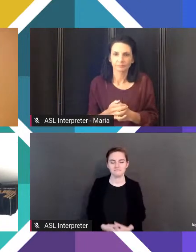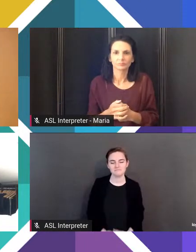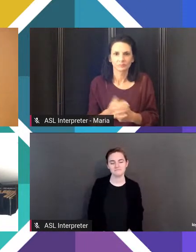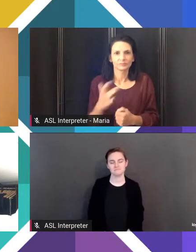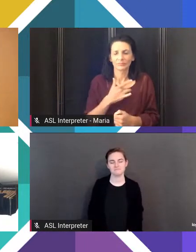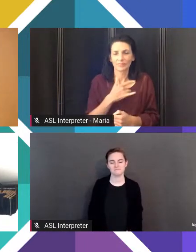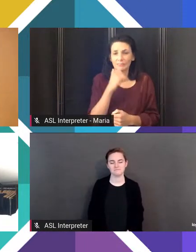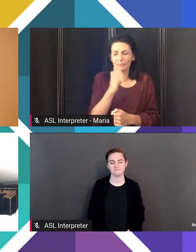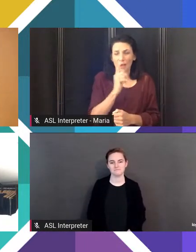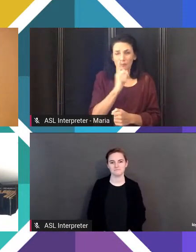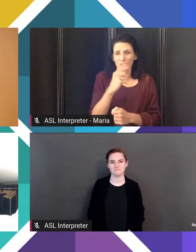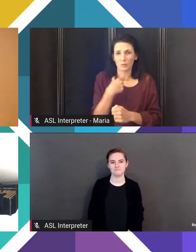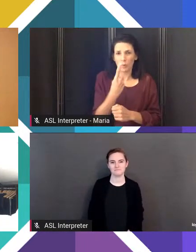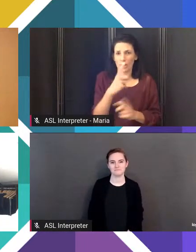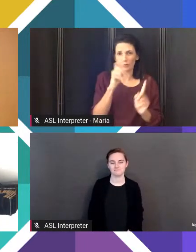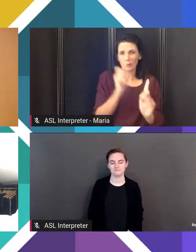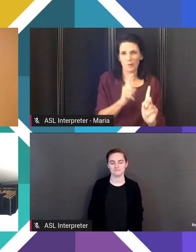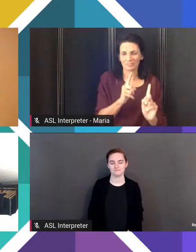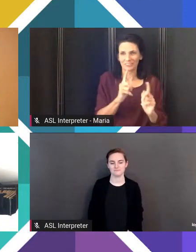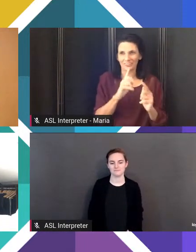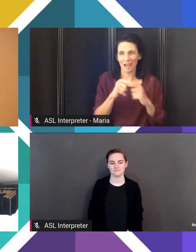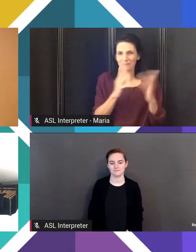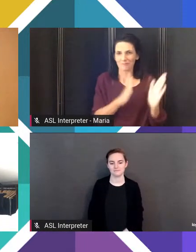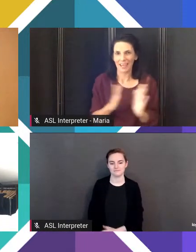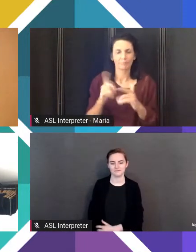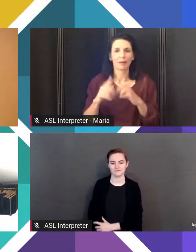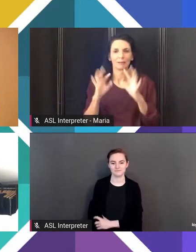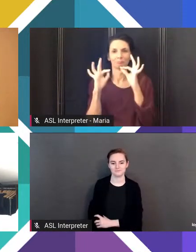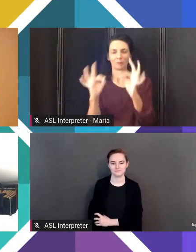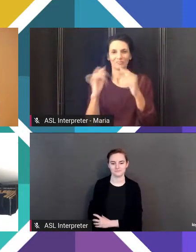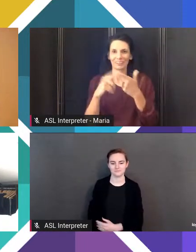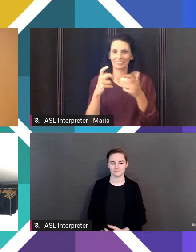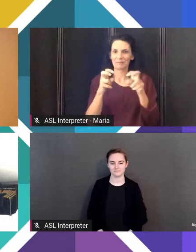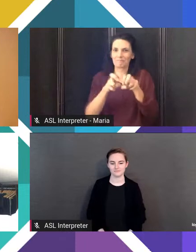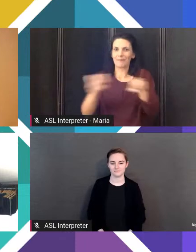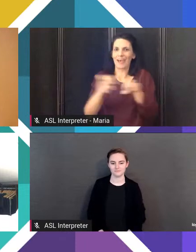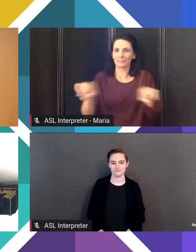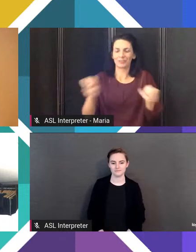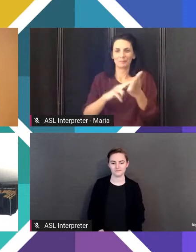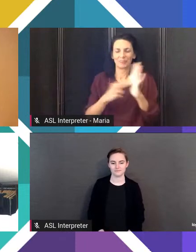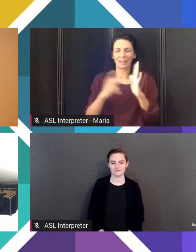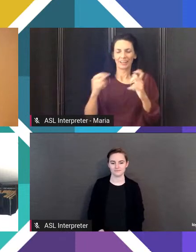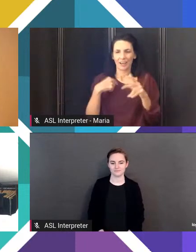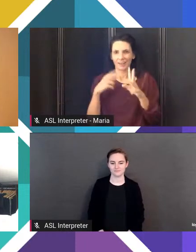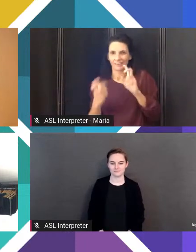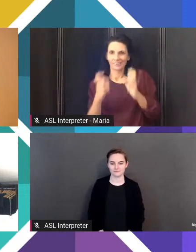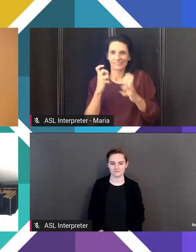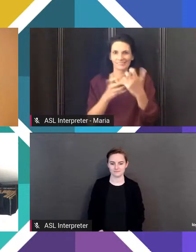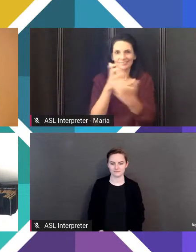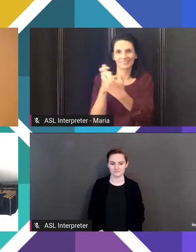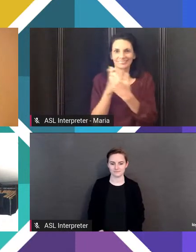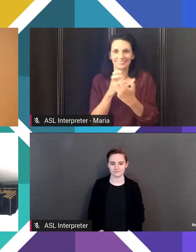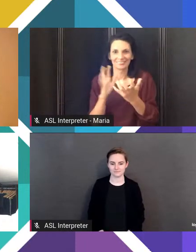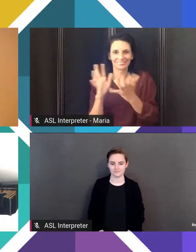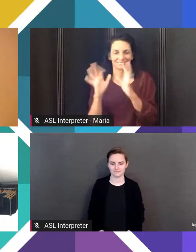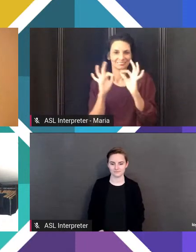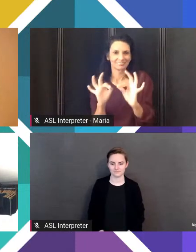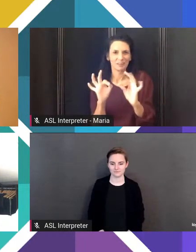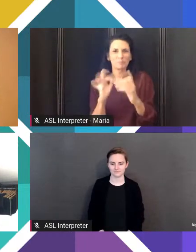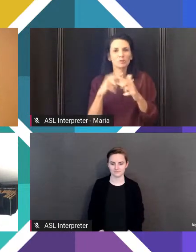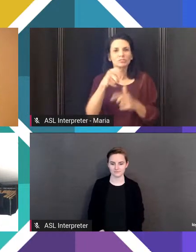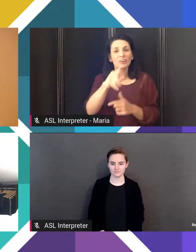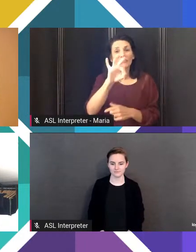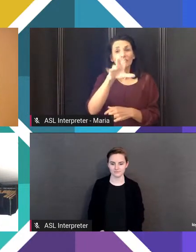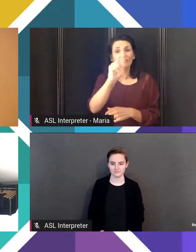I had going in, but that's the beautiful thing about panels. They change. The questions are porous. And Finn, what I hear when you're